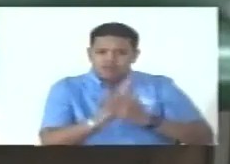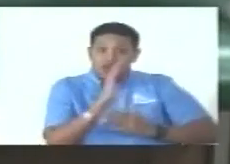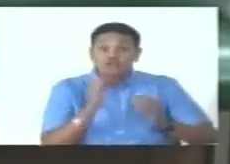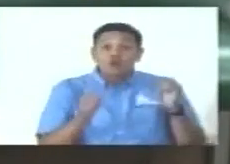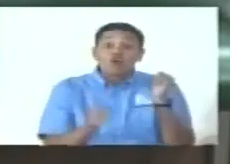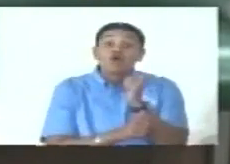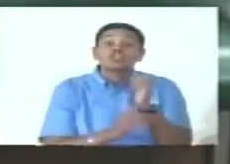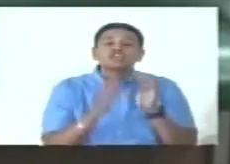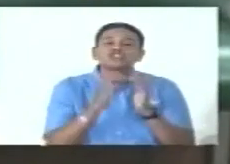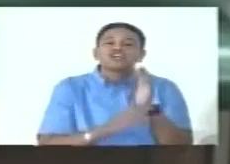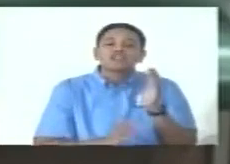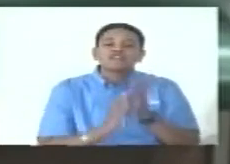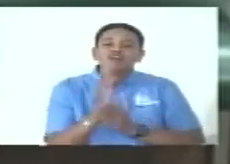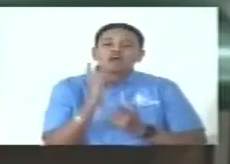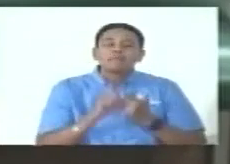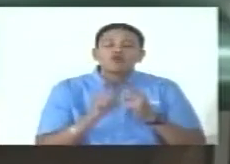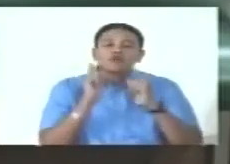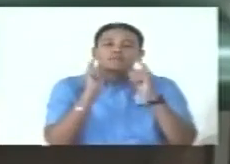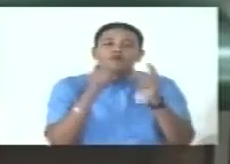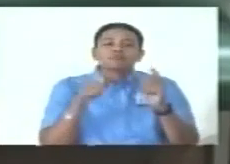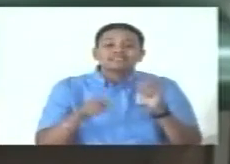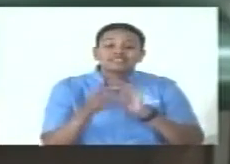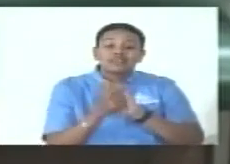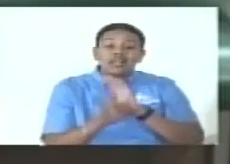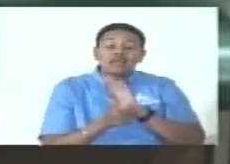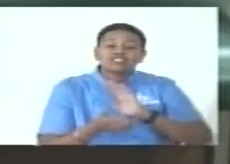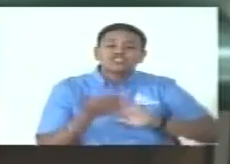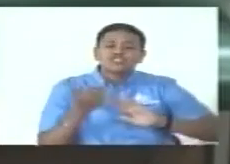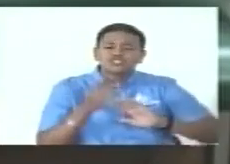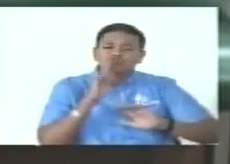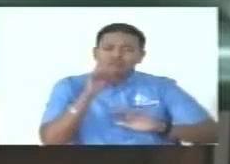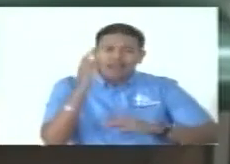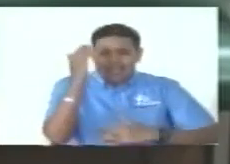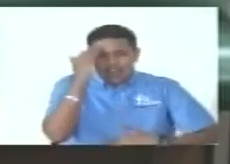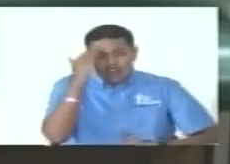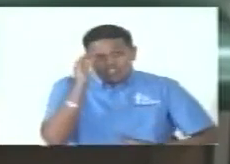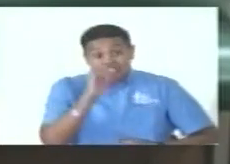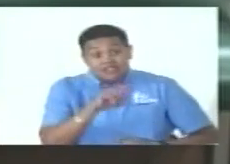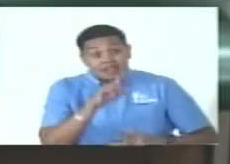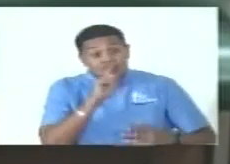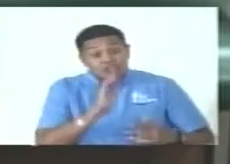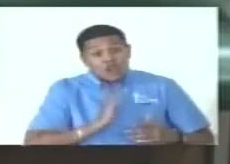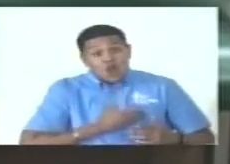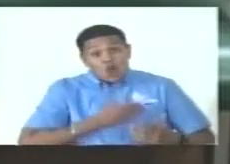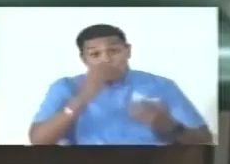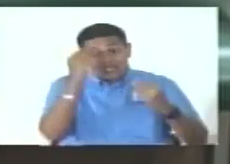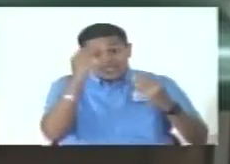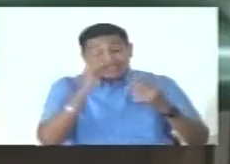Rights, and the purpose of this legislation is to acknowledge that our data belongs to